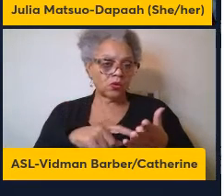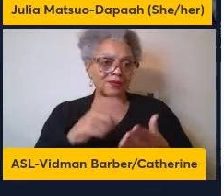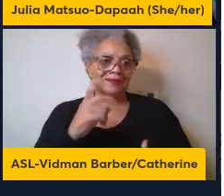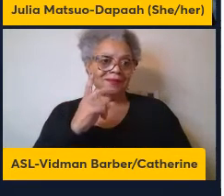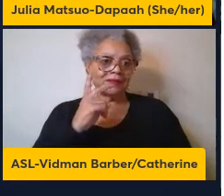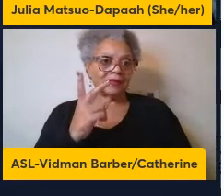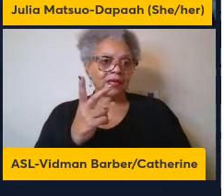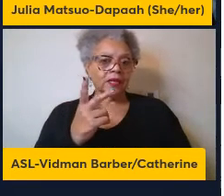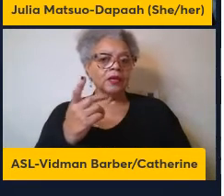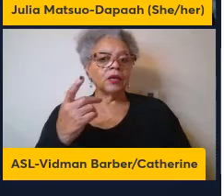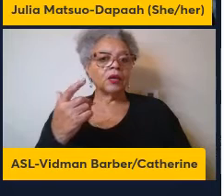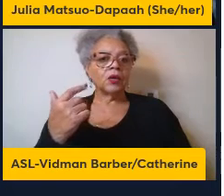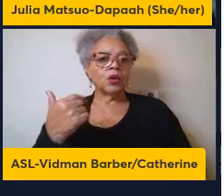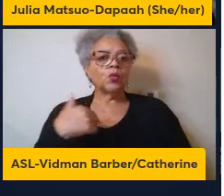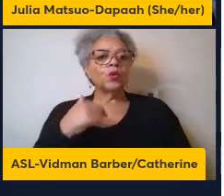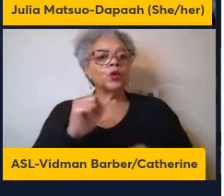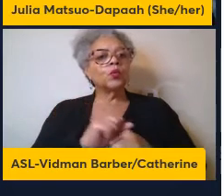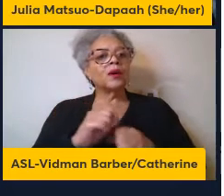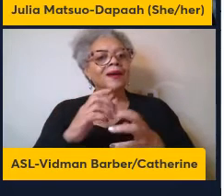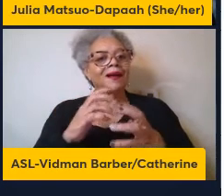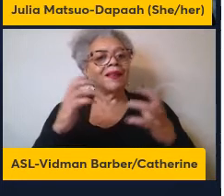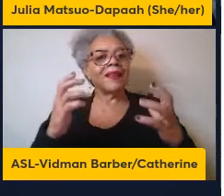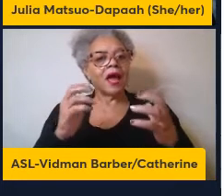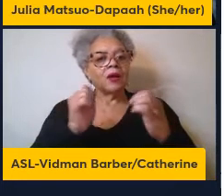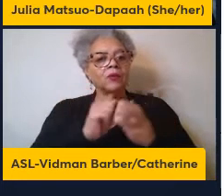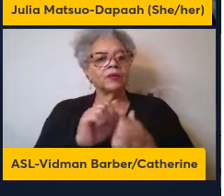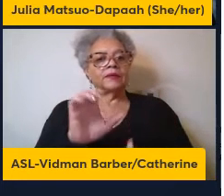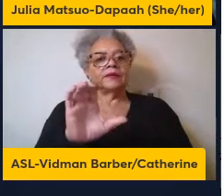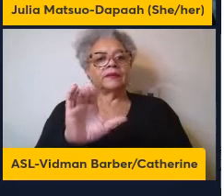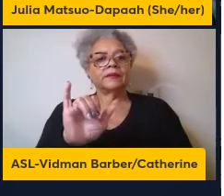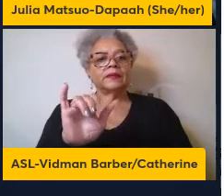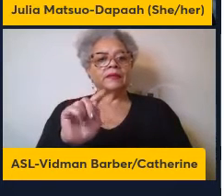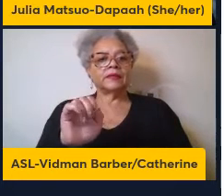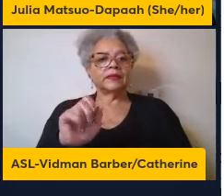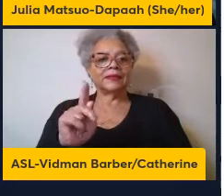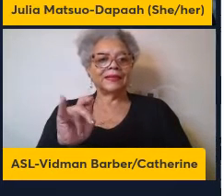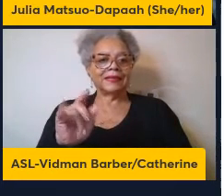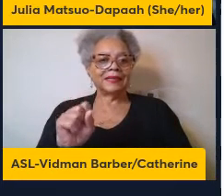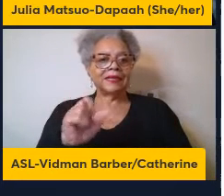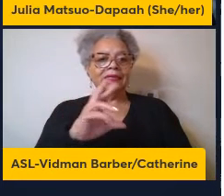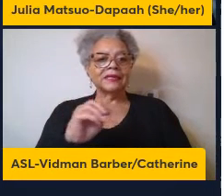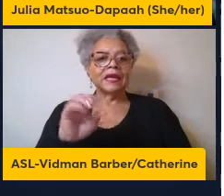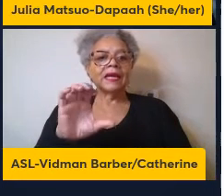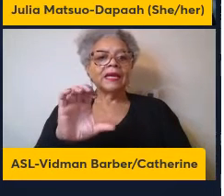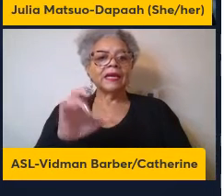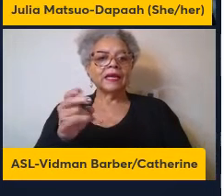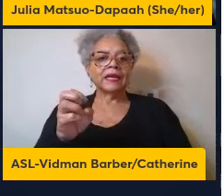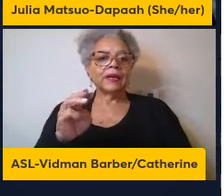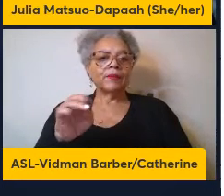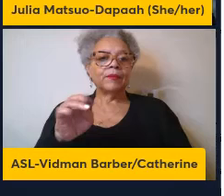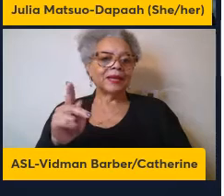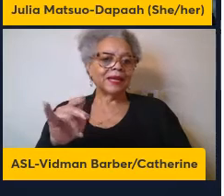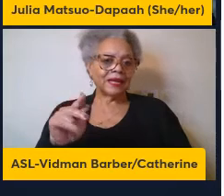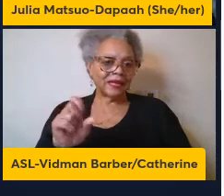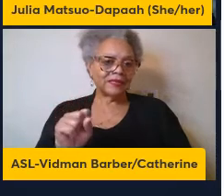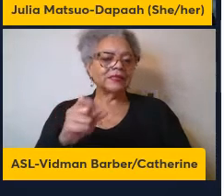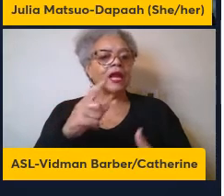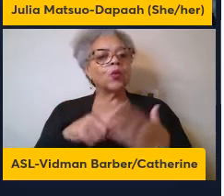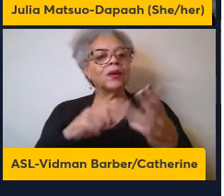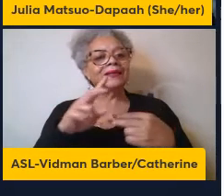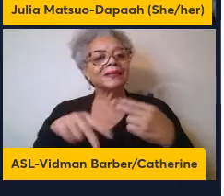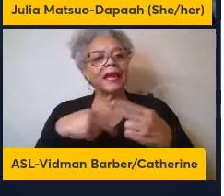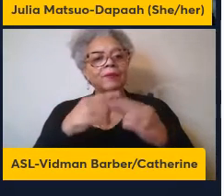we work a lot on cytocines and chemocines and signaling pathways, like identify what kind of molecules are involved